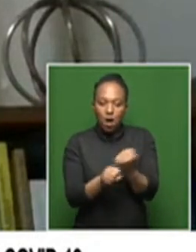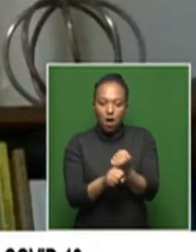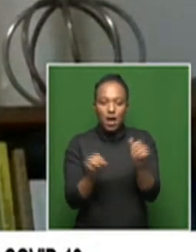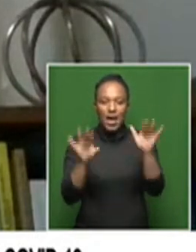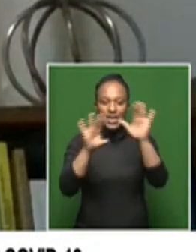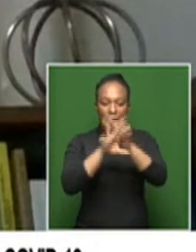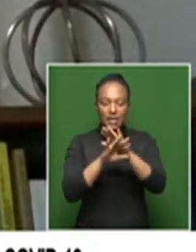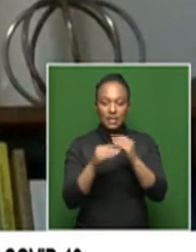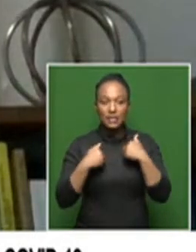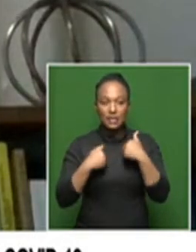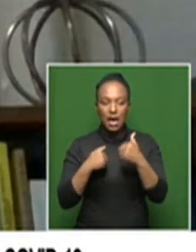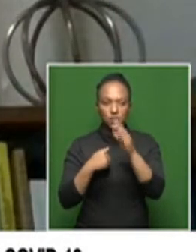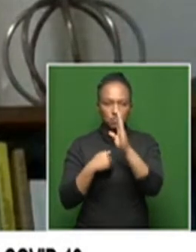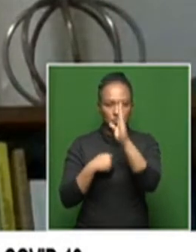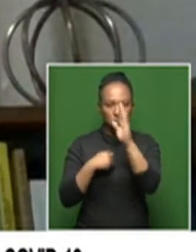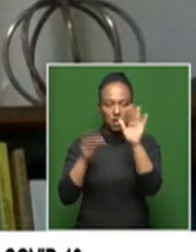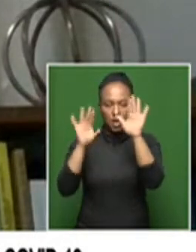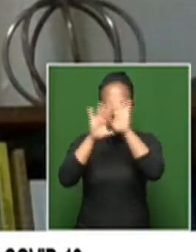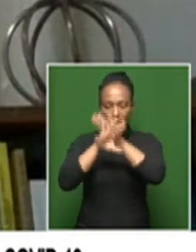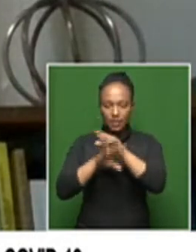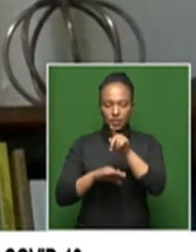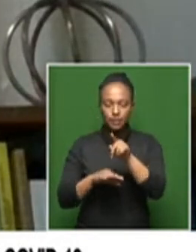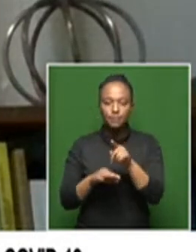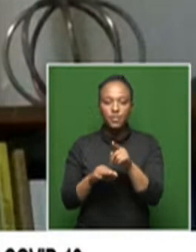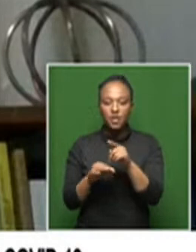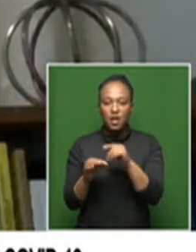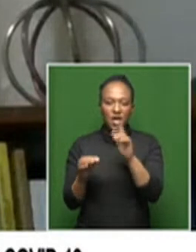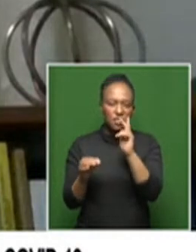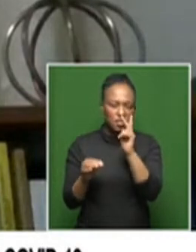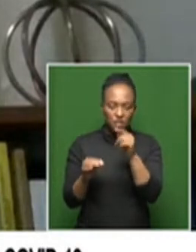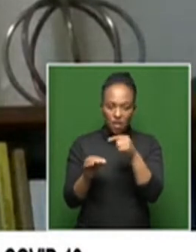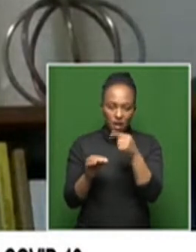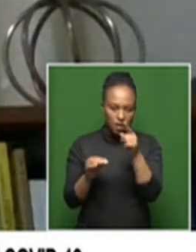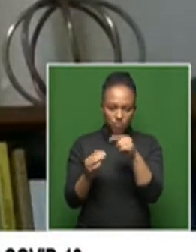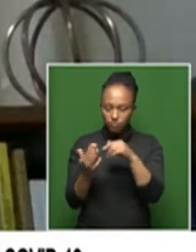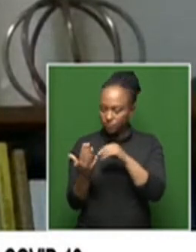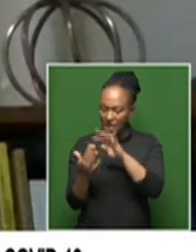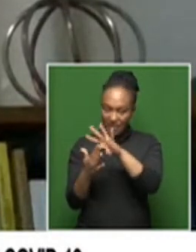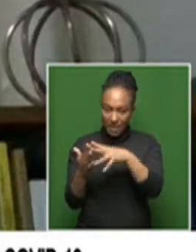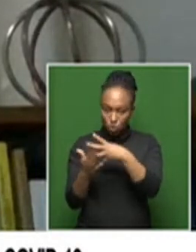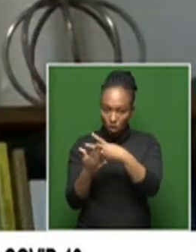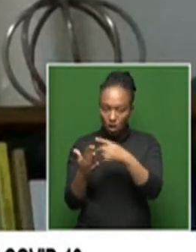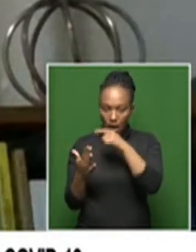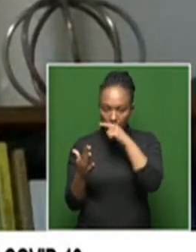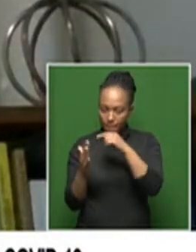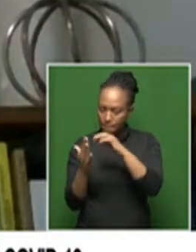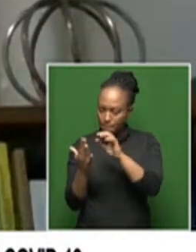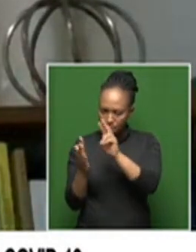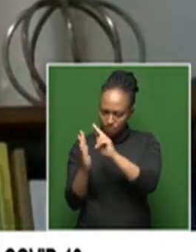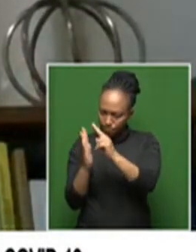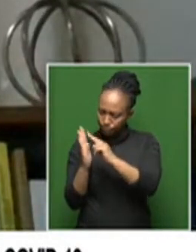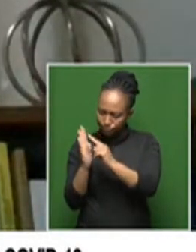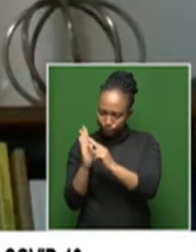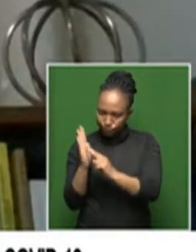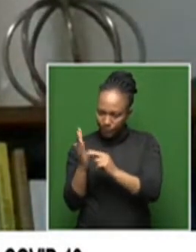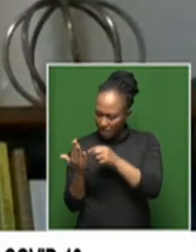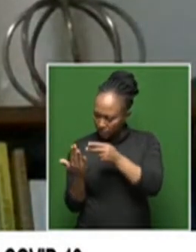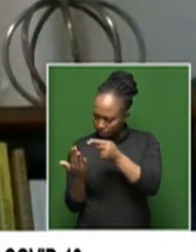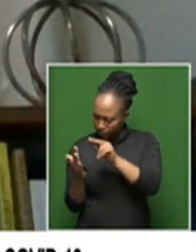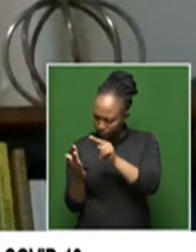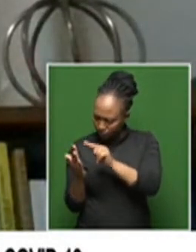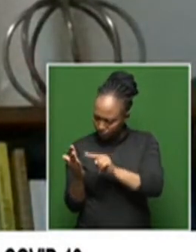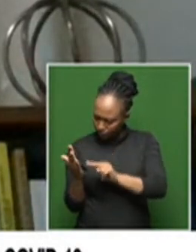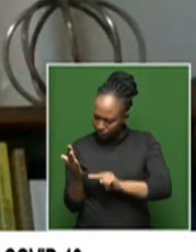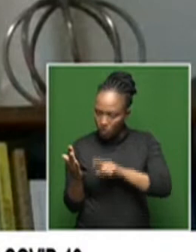start at midnight and they run through the scheduling system. And while we still